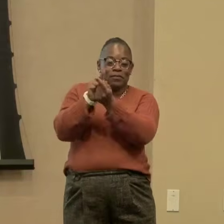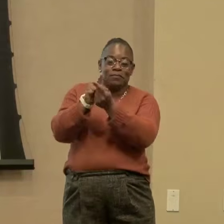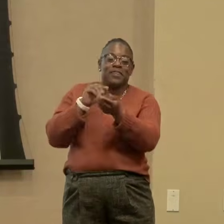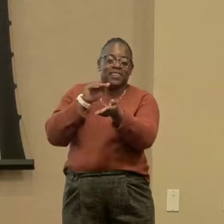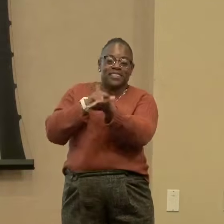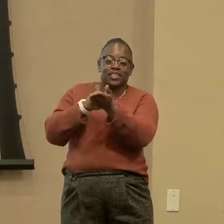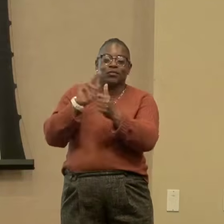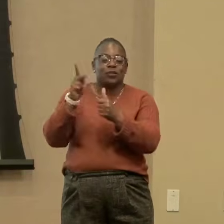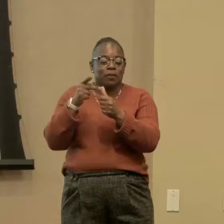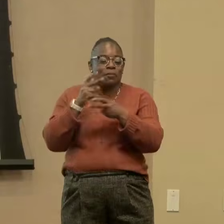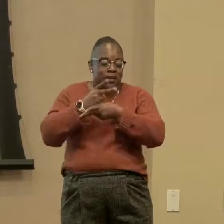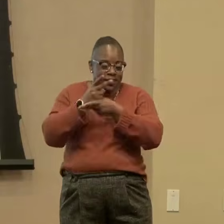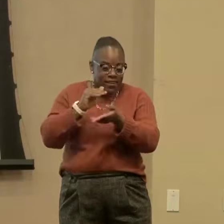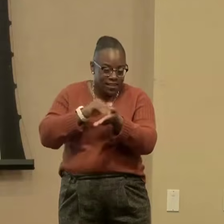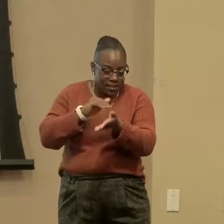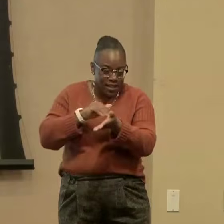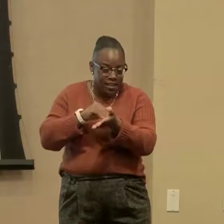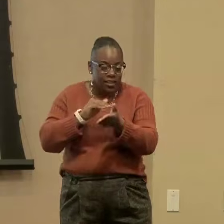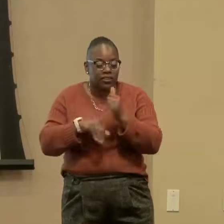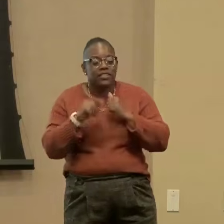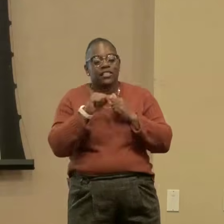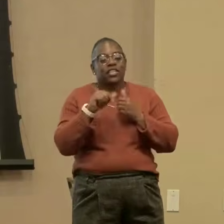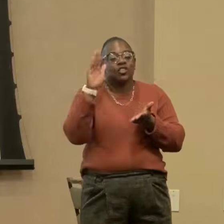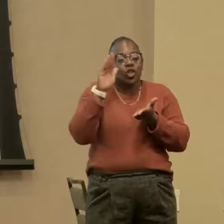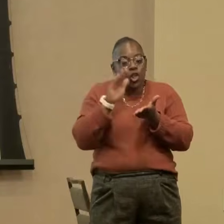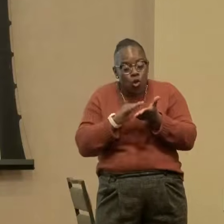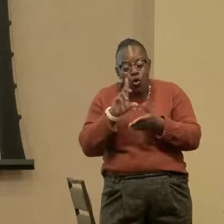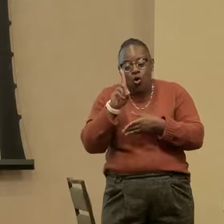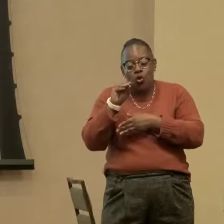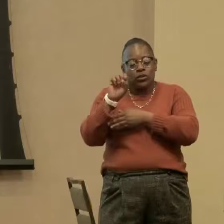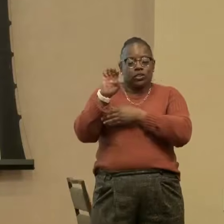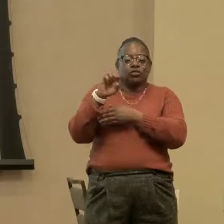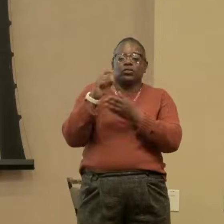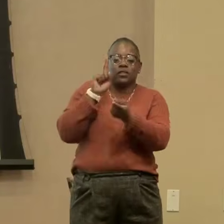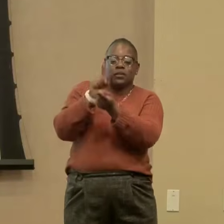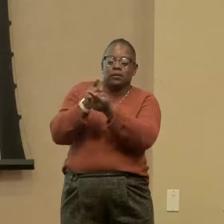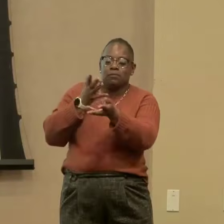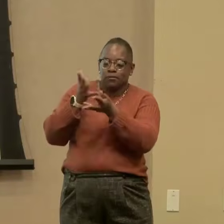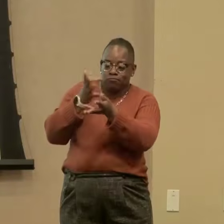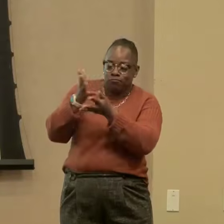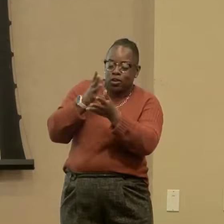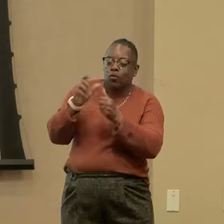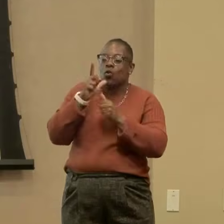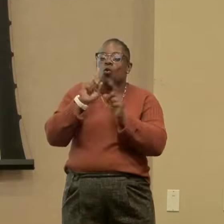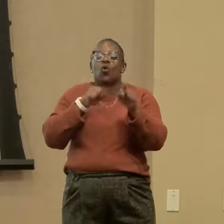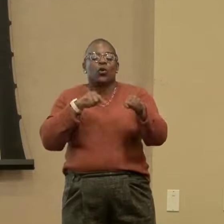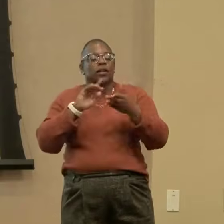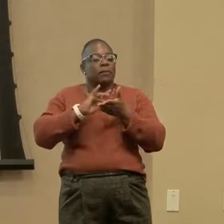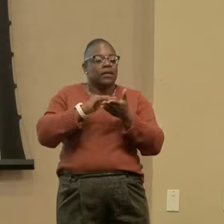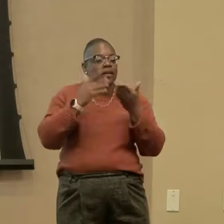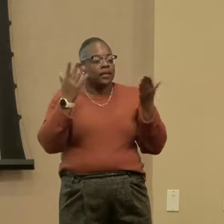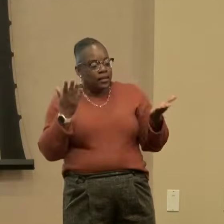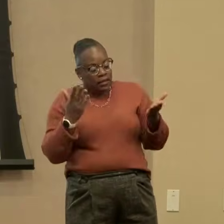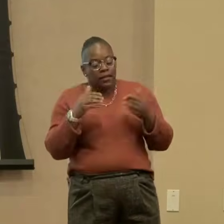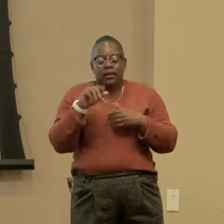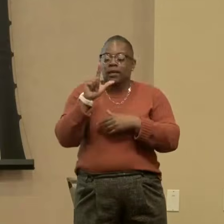care doctor. Technically, the guidelines say the lowest effective dose. So I would just talk with the person prescribing it saying, technically, it's